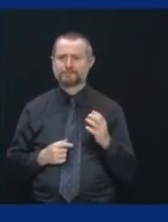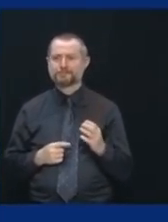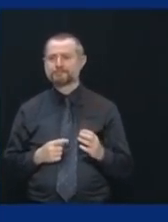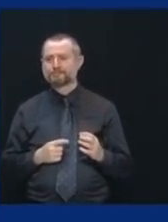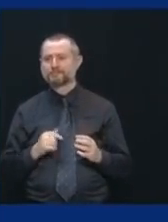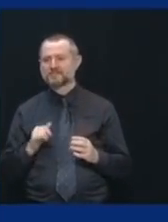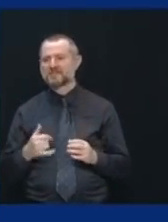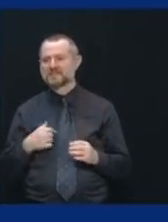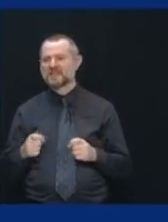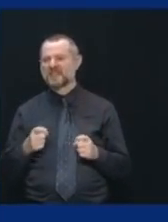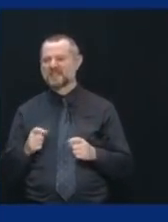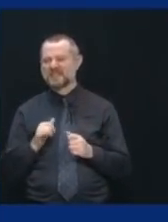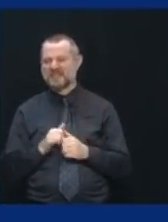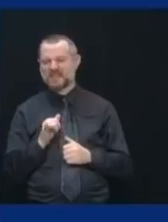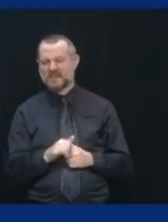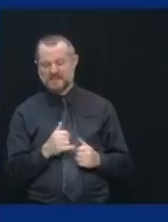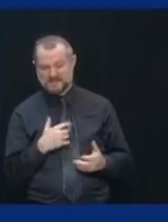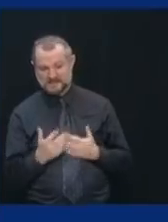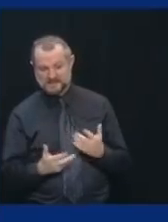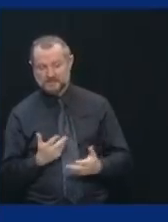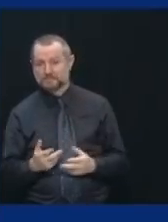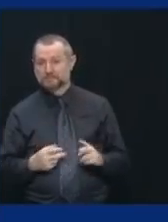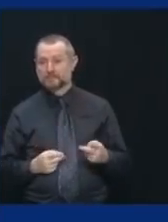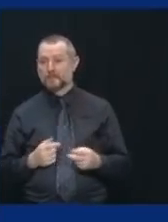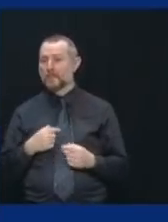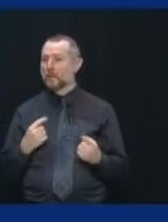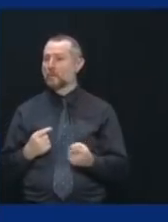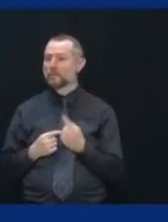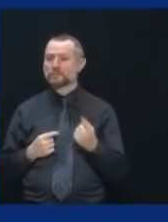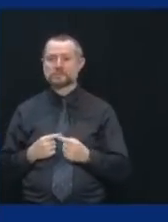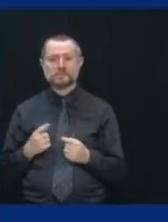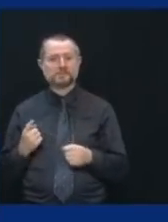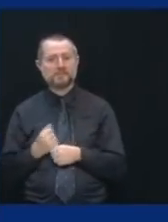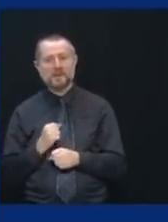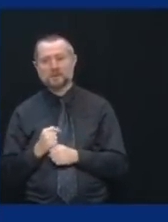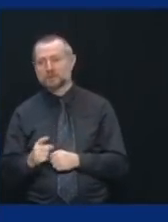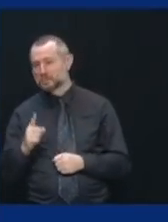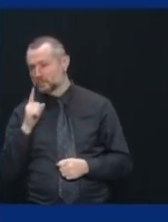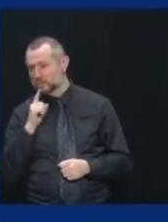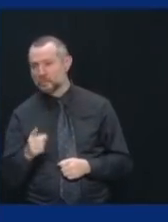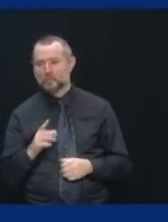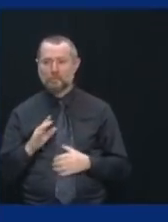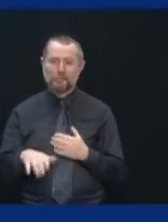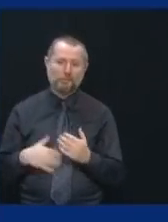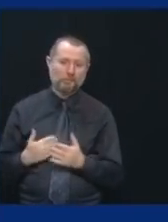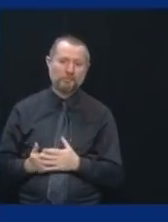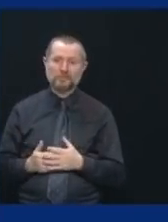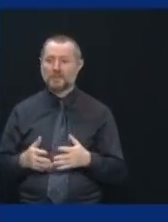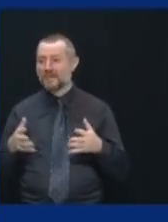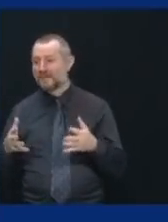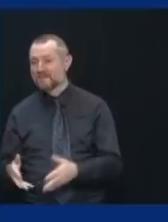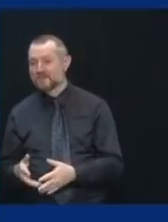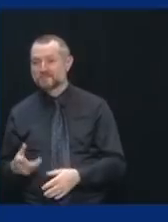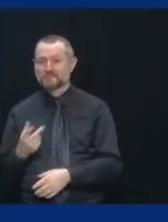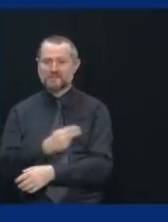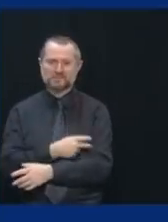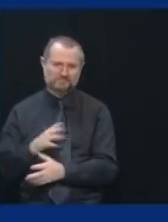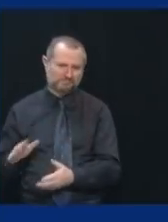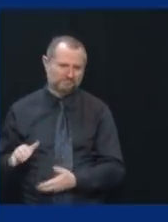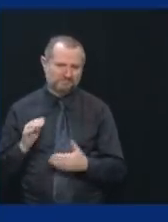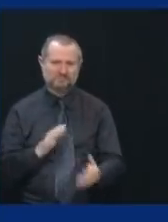So we're constantly scraping and scratching to get any available